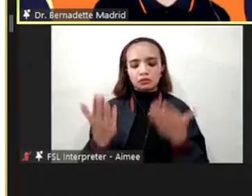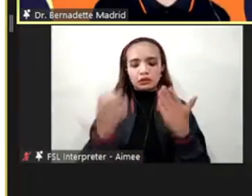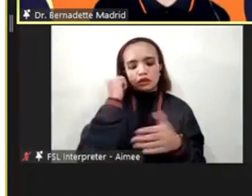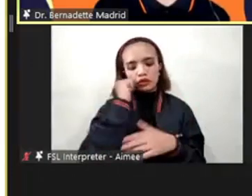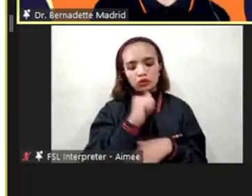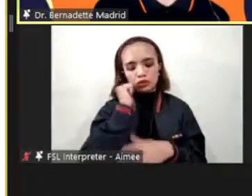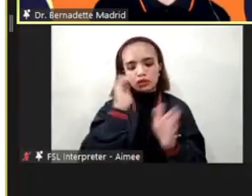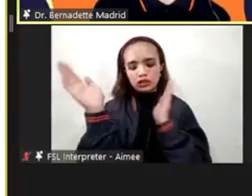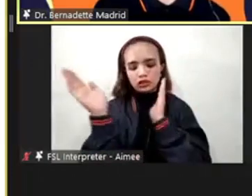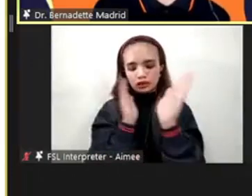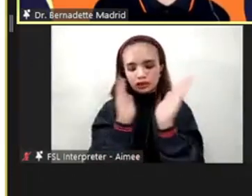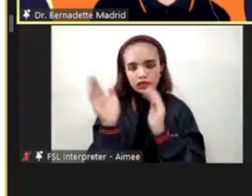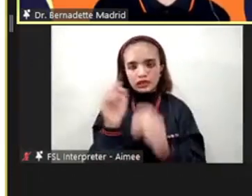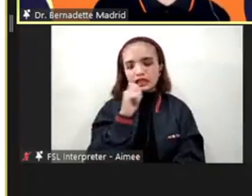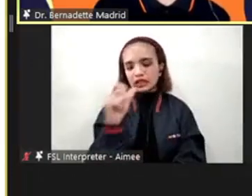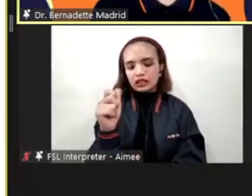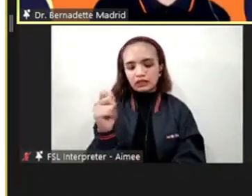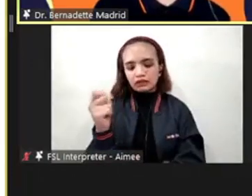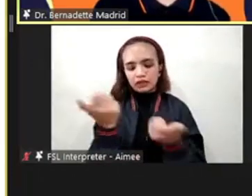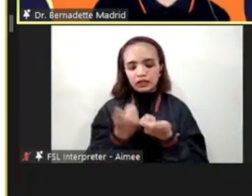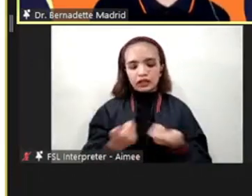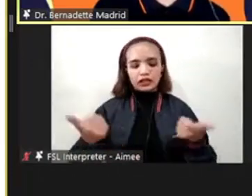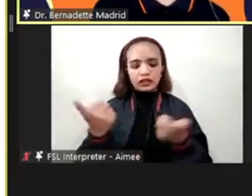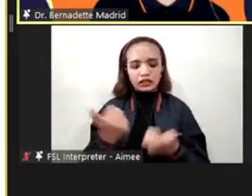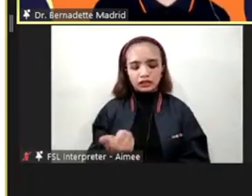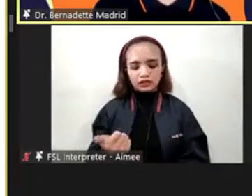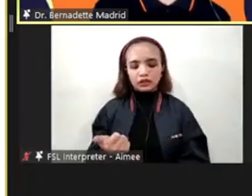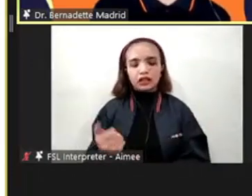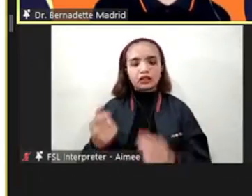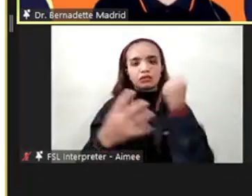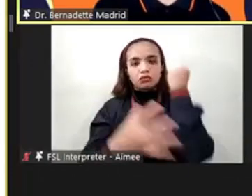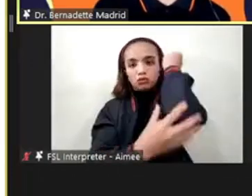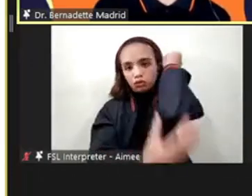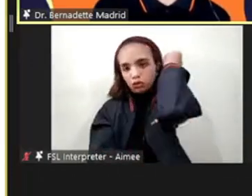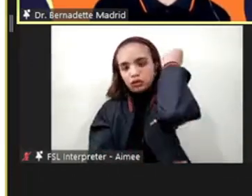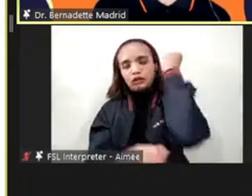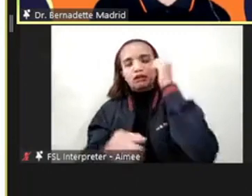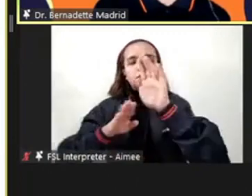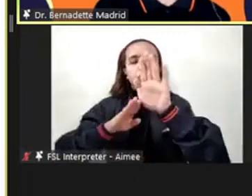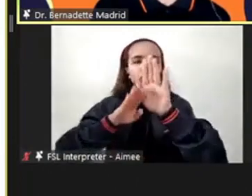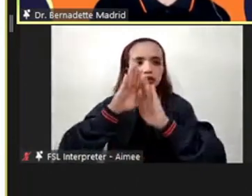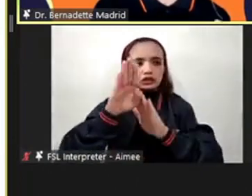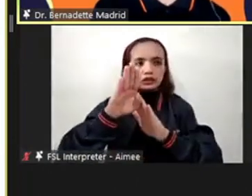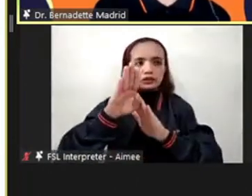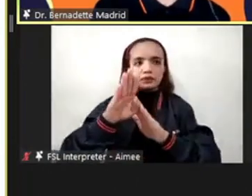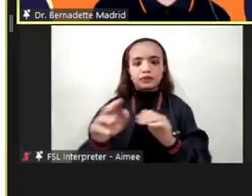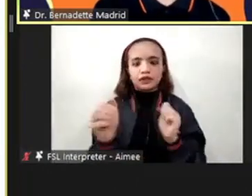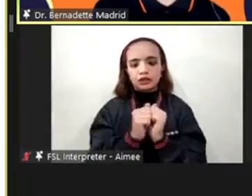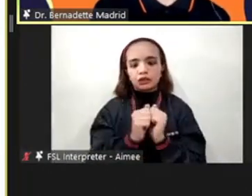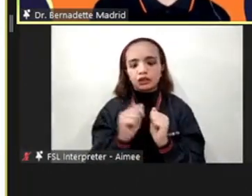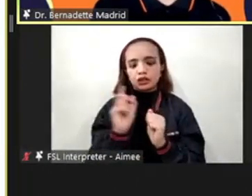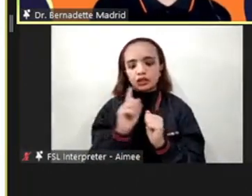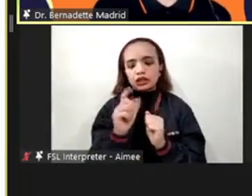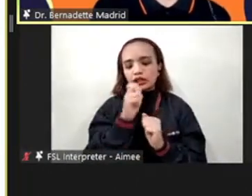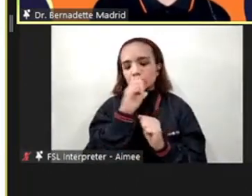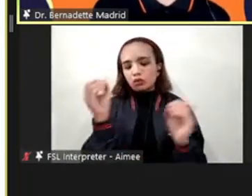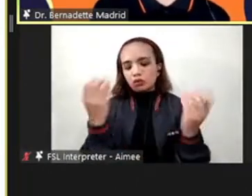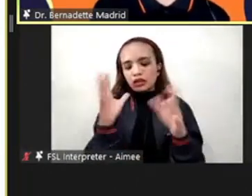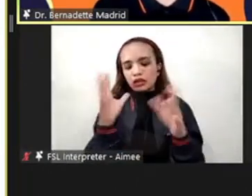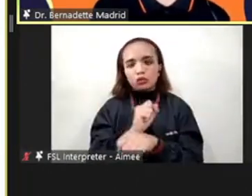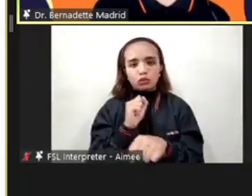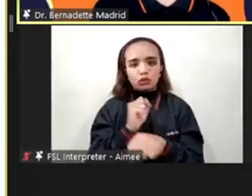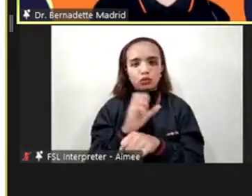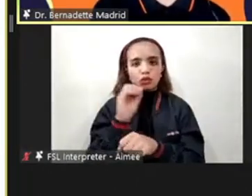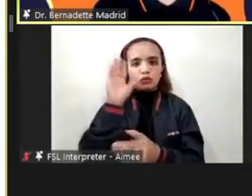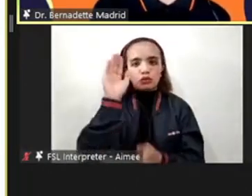not be available, and poverty is increasing with all of the unemployment or decrease